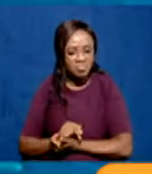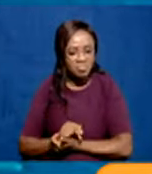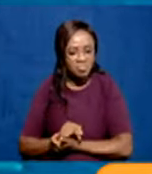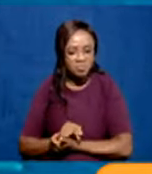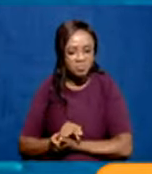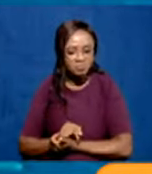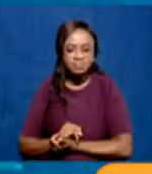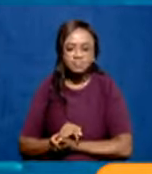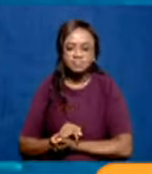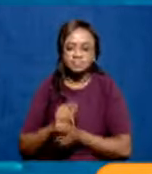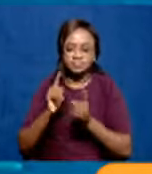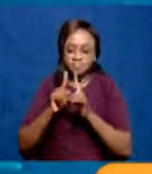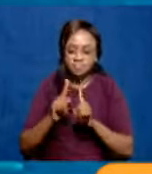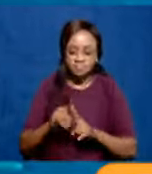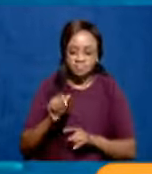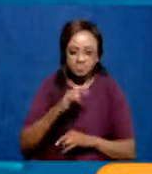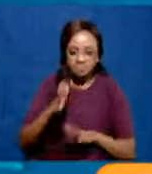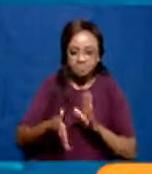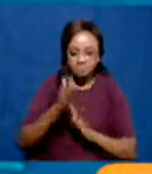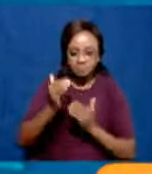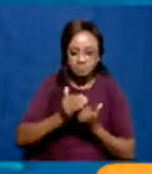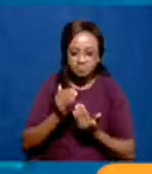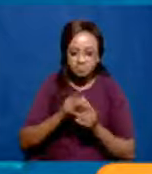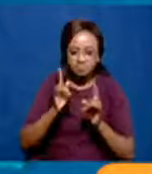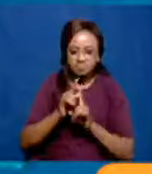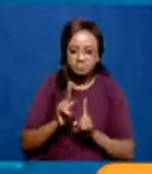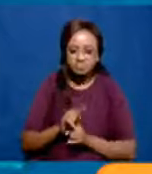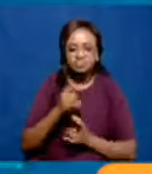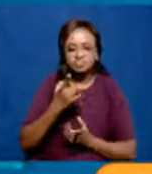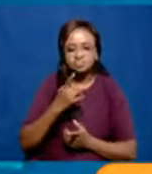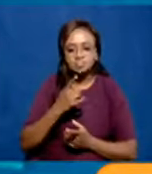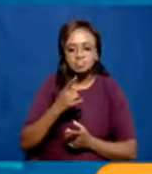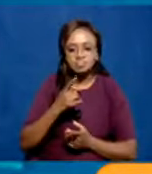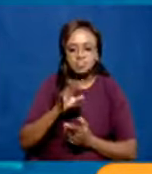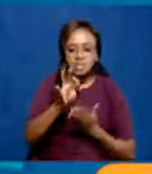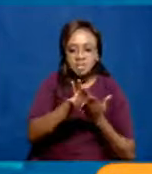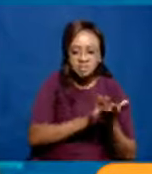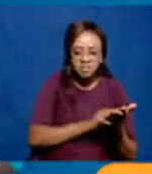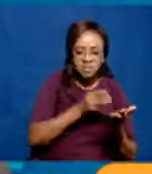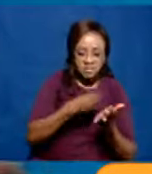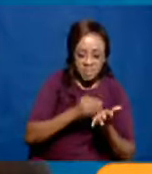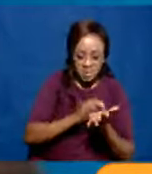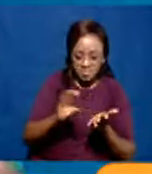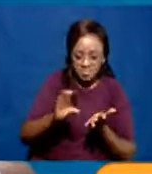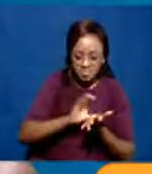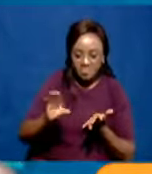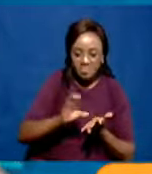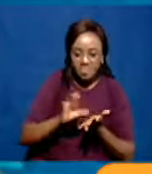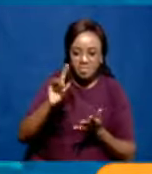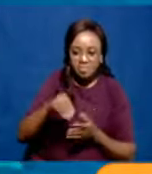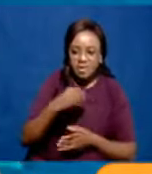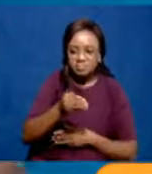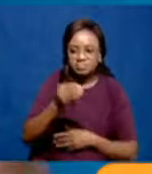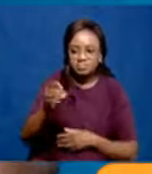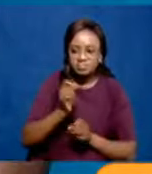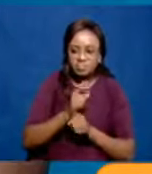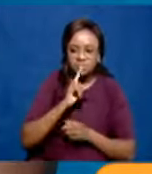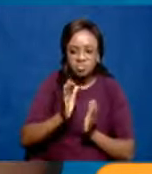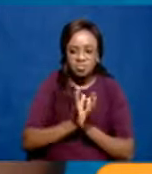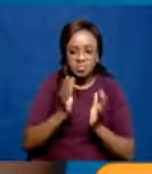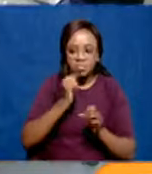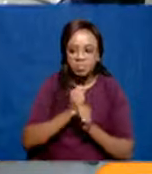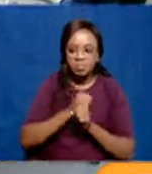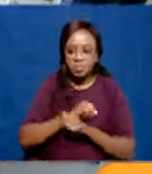and the emergency care and critical care, which these are exchequer funds that actually should have been ring-fenced to ensure the public functions better. Okay. Yes. Dr.